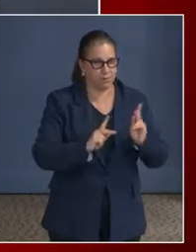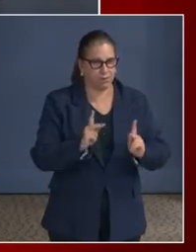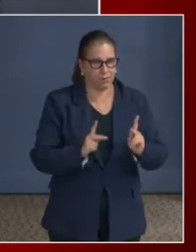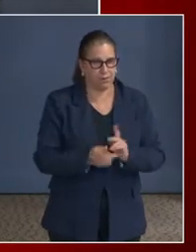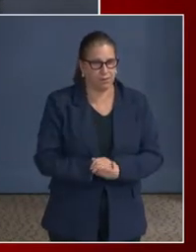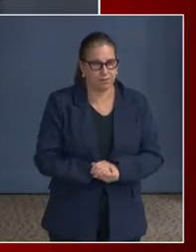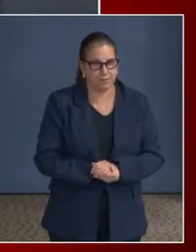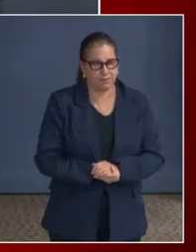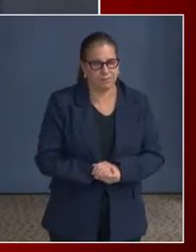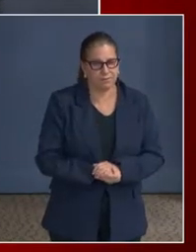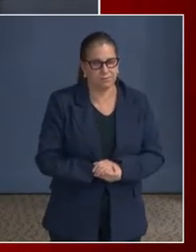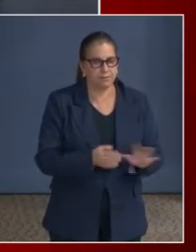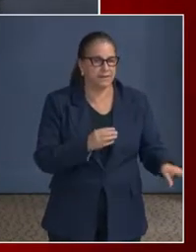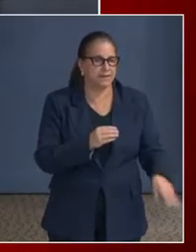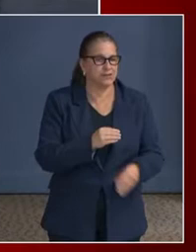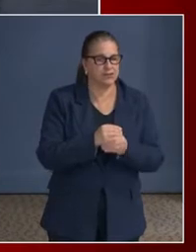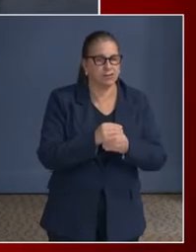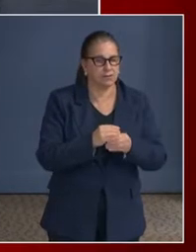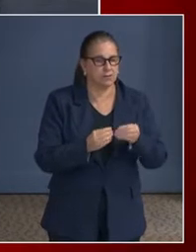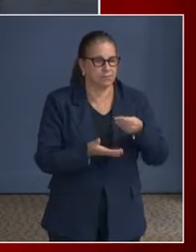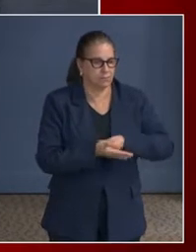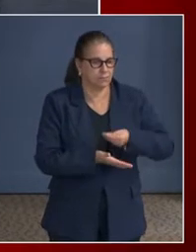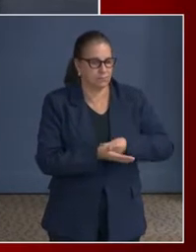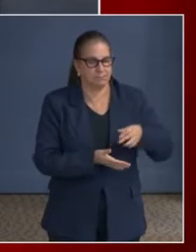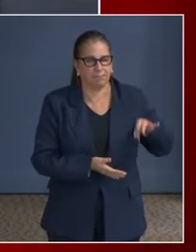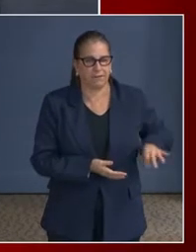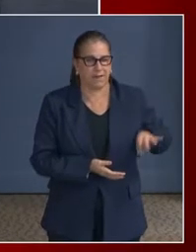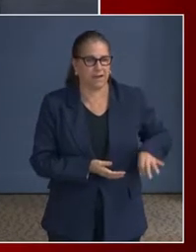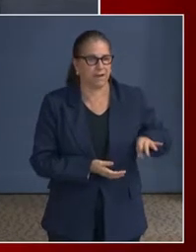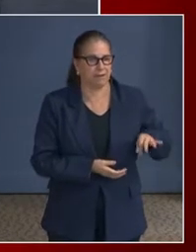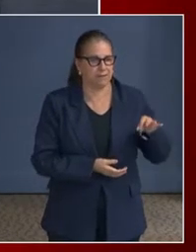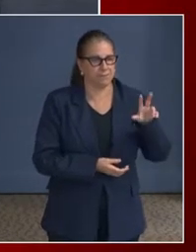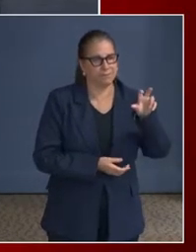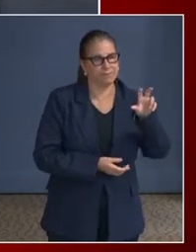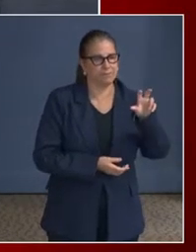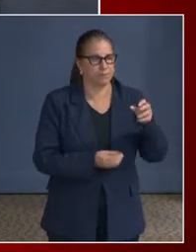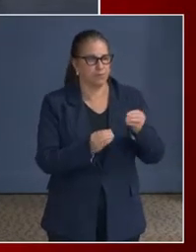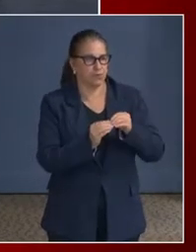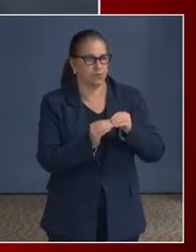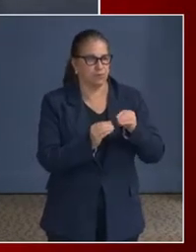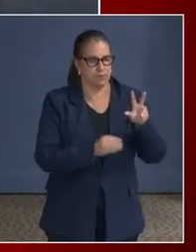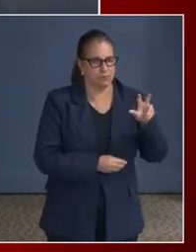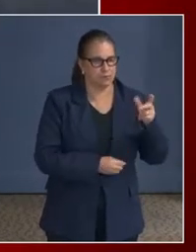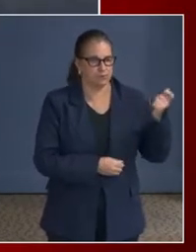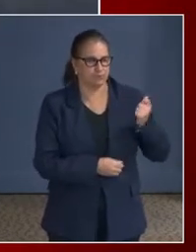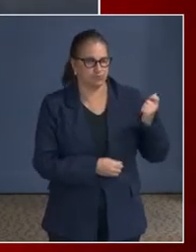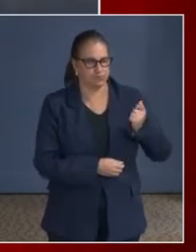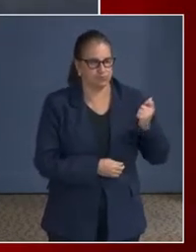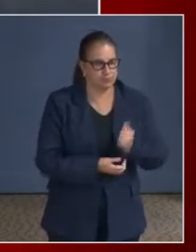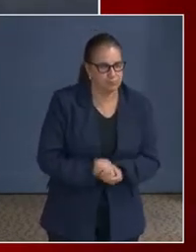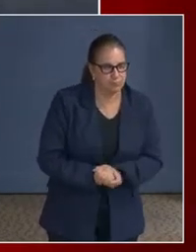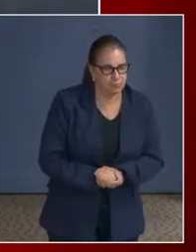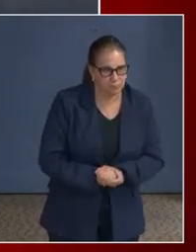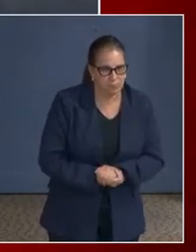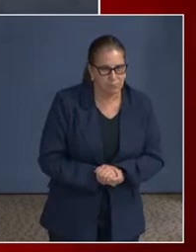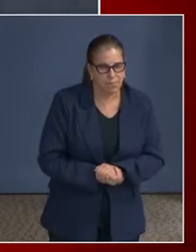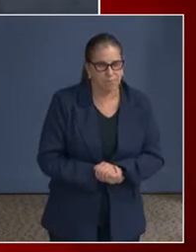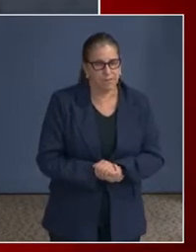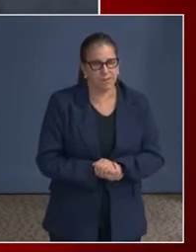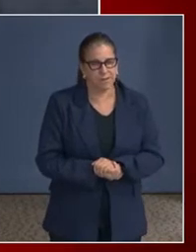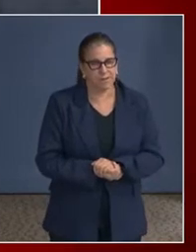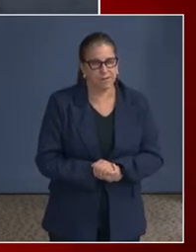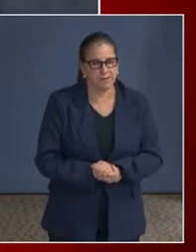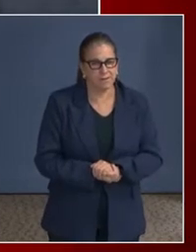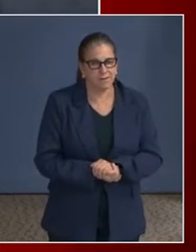unemployment payment that residents had been receiving. I'll just remind you, there's the traditional